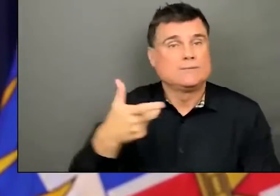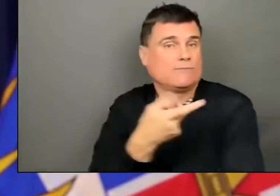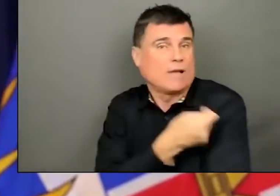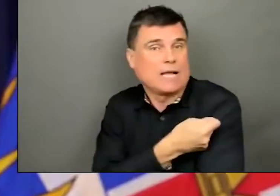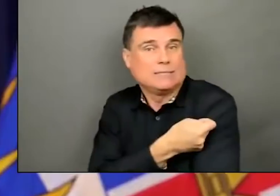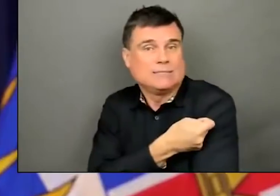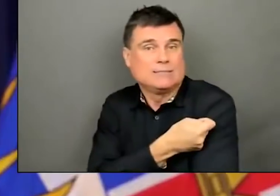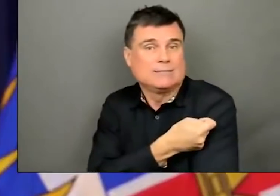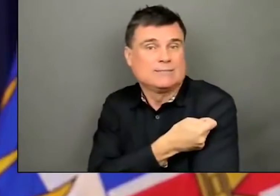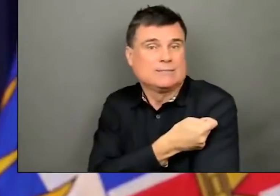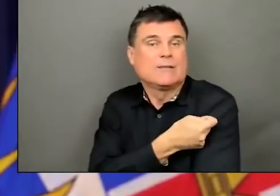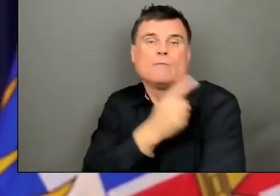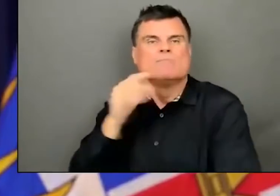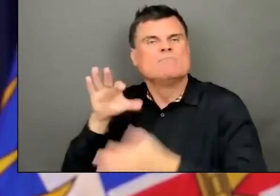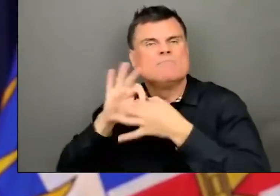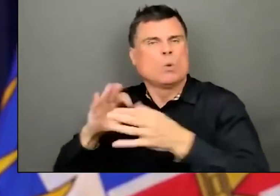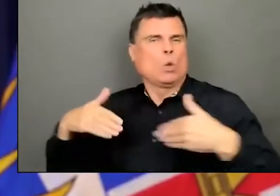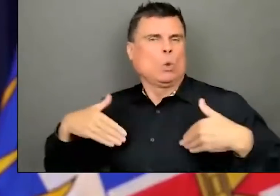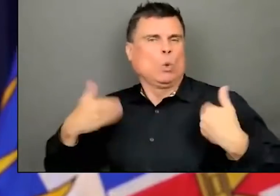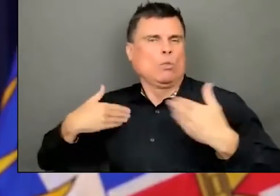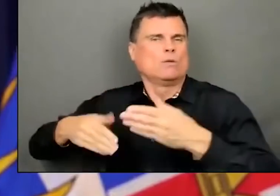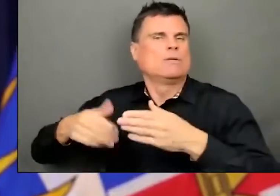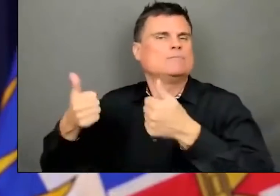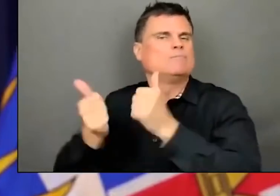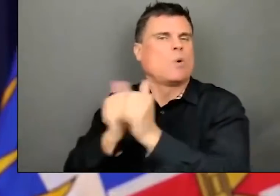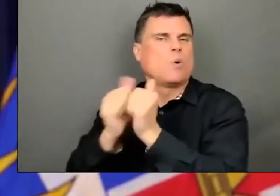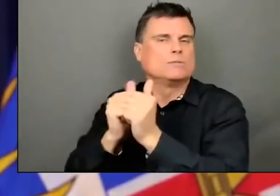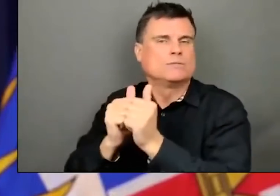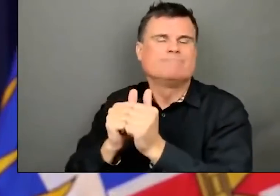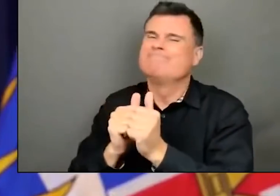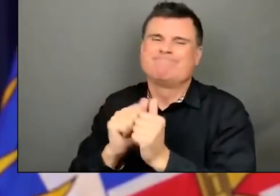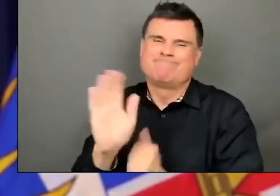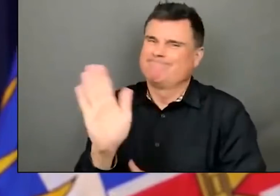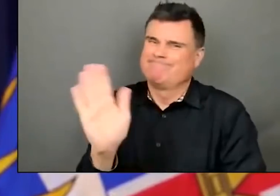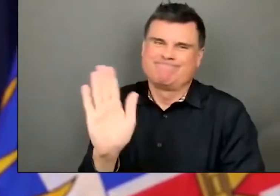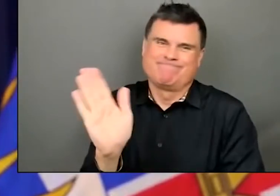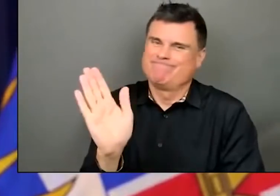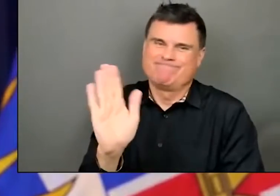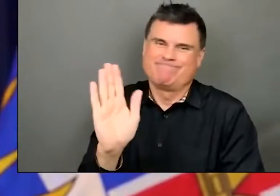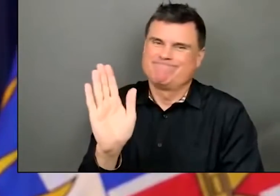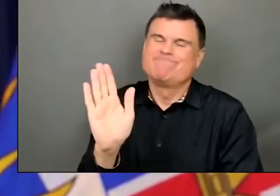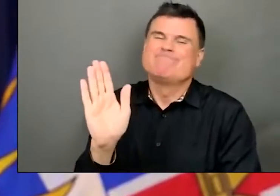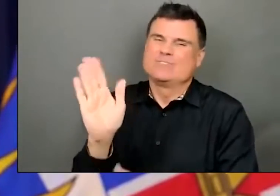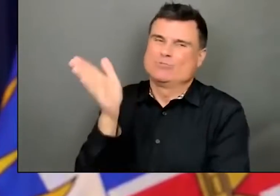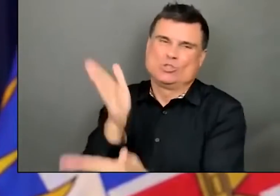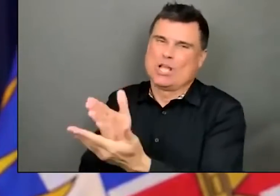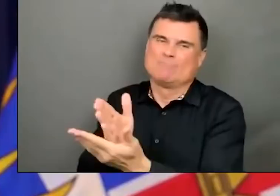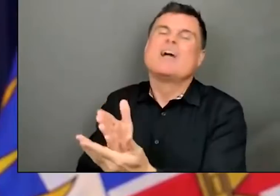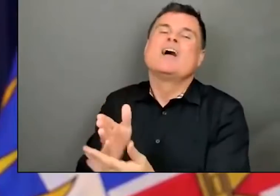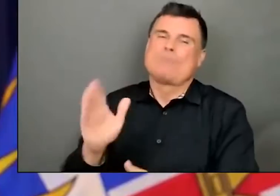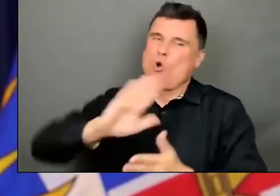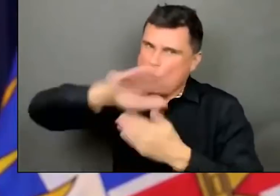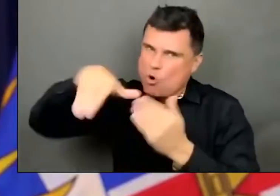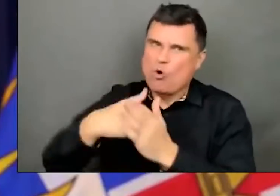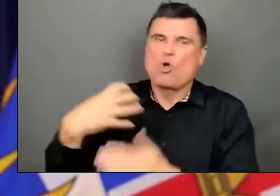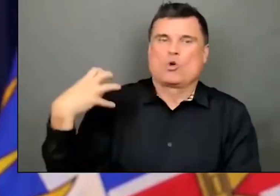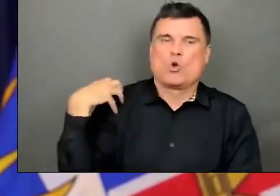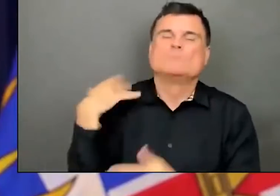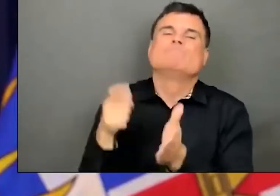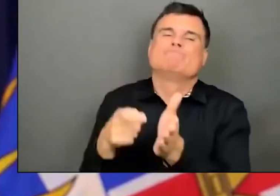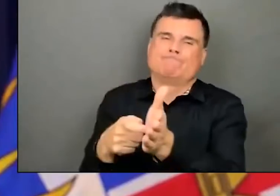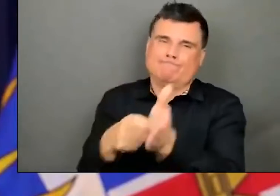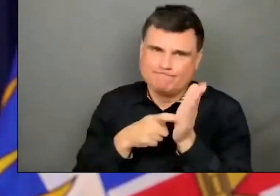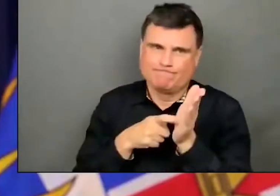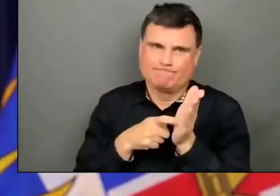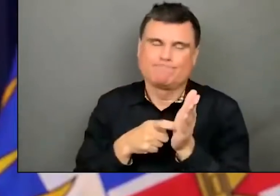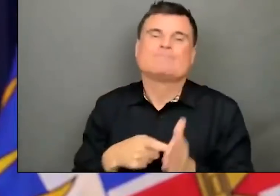youth sports not to be fully vaccinated. So now that is a requirement. It is unfortunate that we needed to do this.